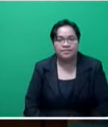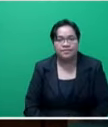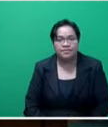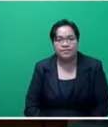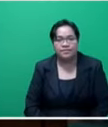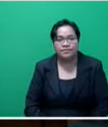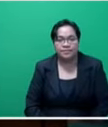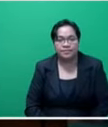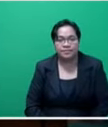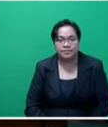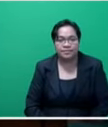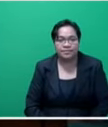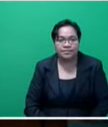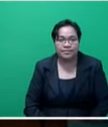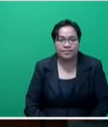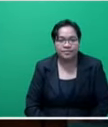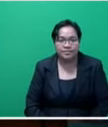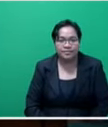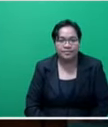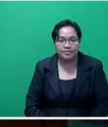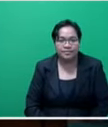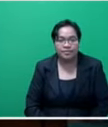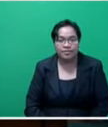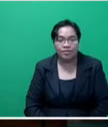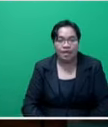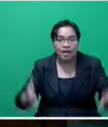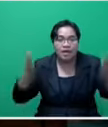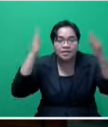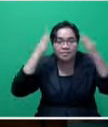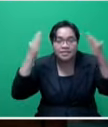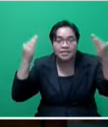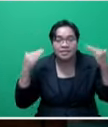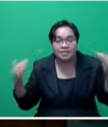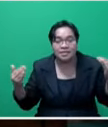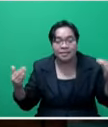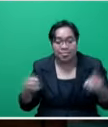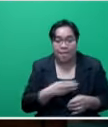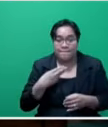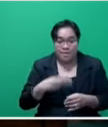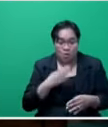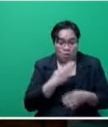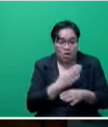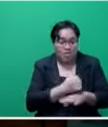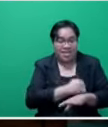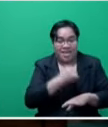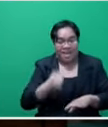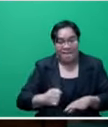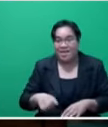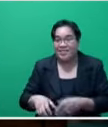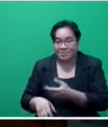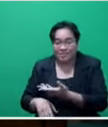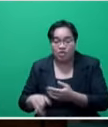Mr. Speaker, sir, The ministry works with government agencies to